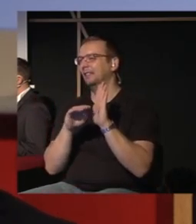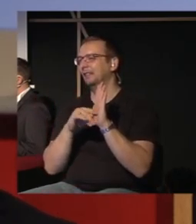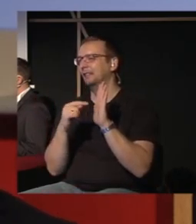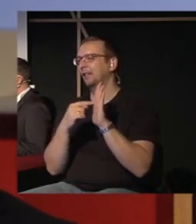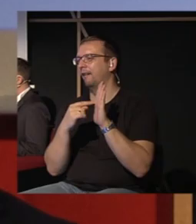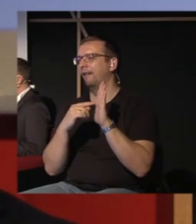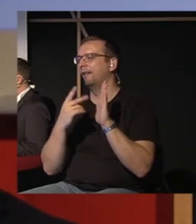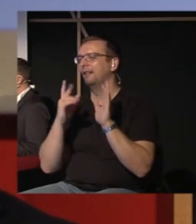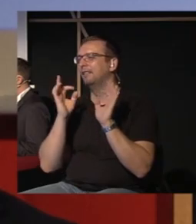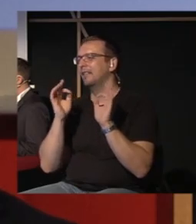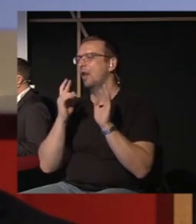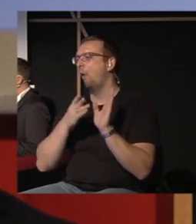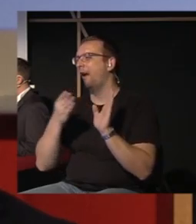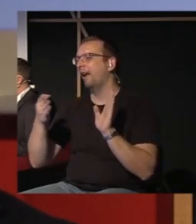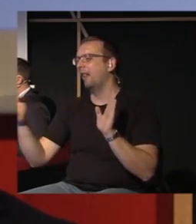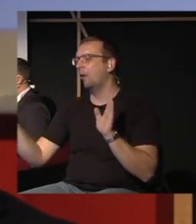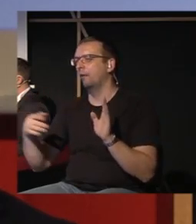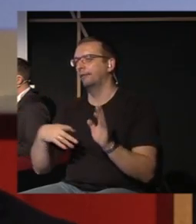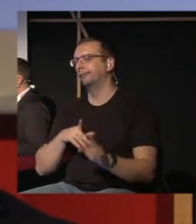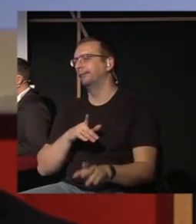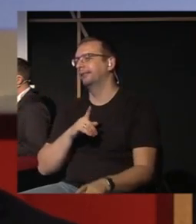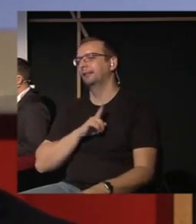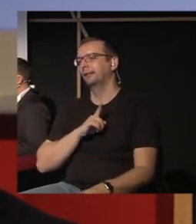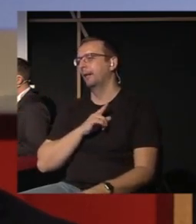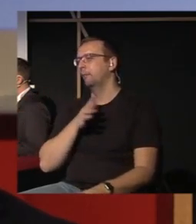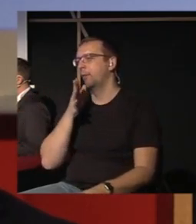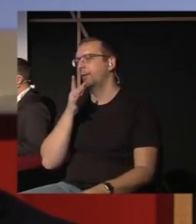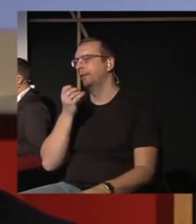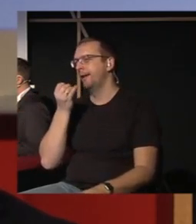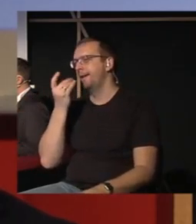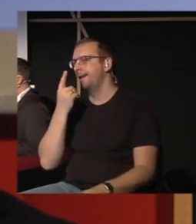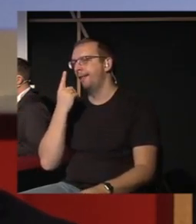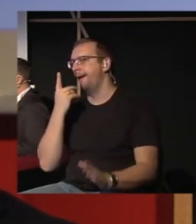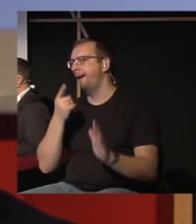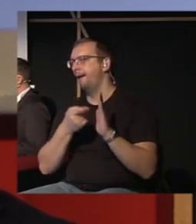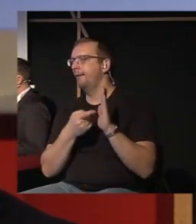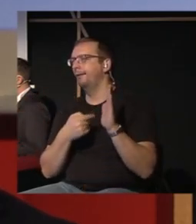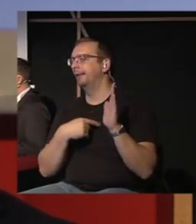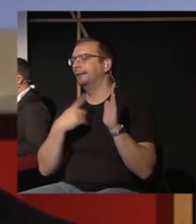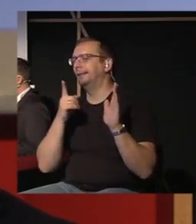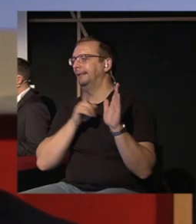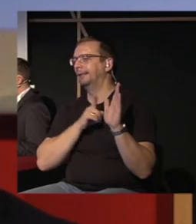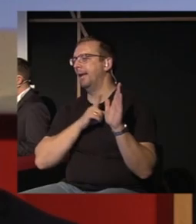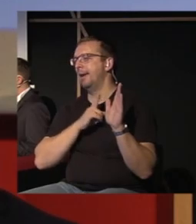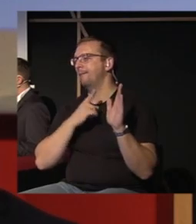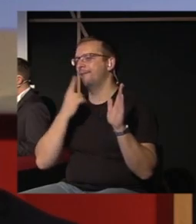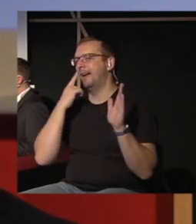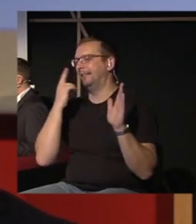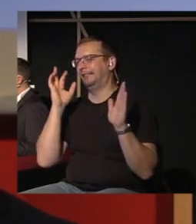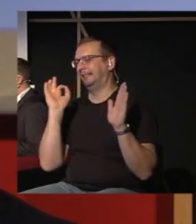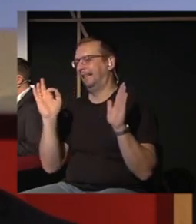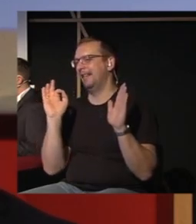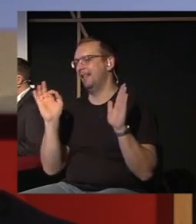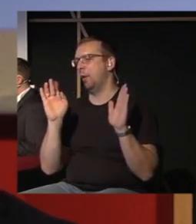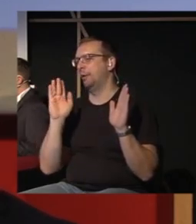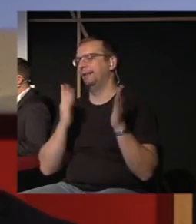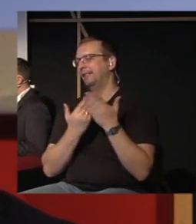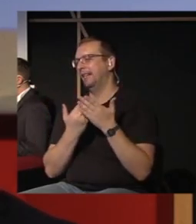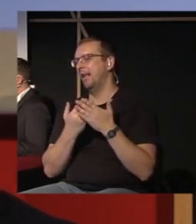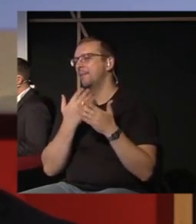como quizá a lo mejor mis compañeros o alguno de los que estáis aquí, pero nosotros, o sea, la normativa que cumplimos